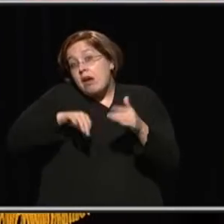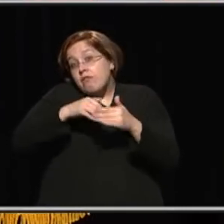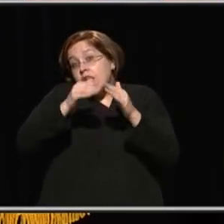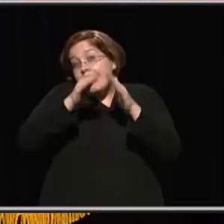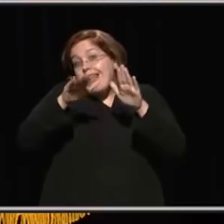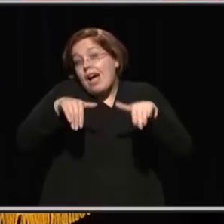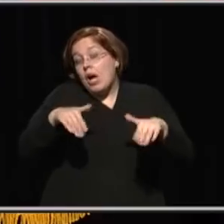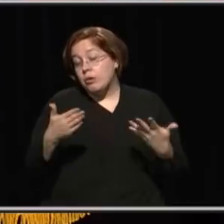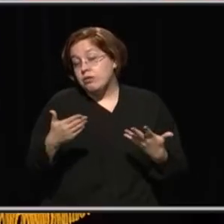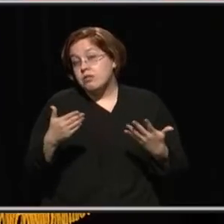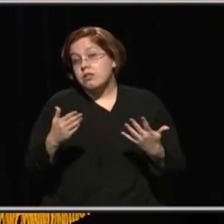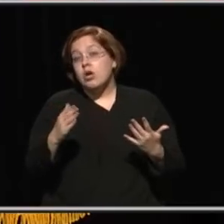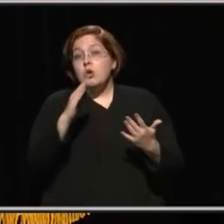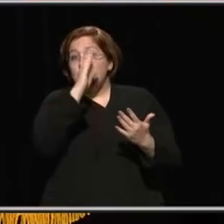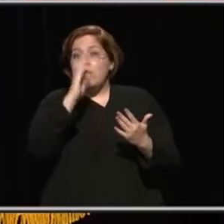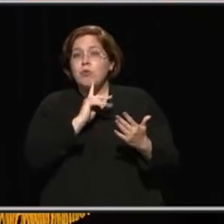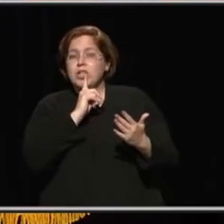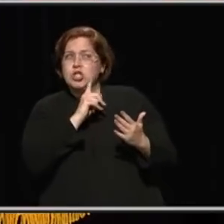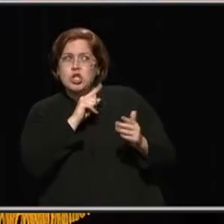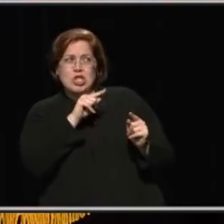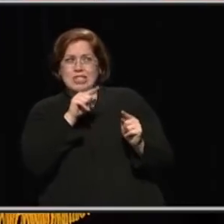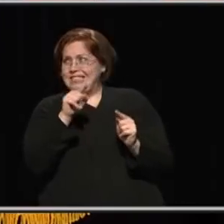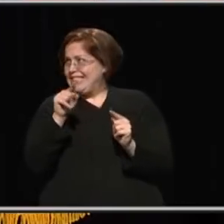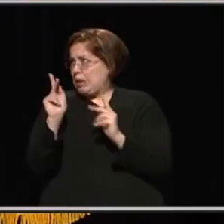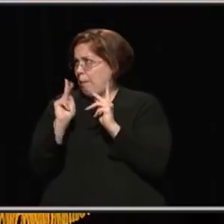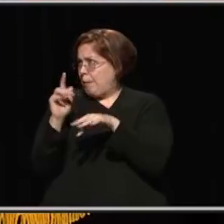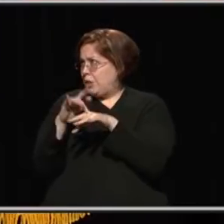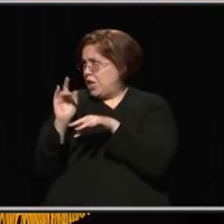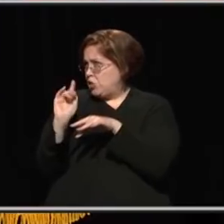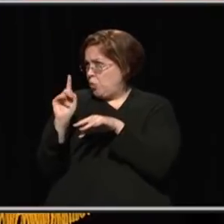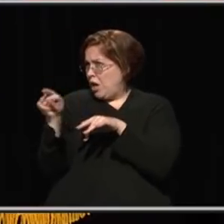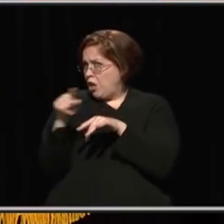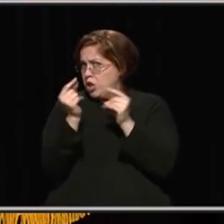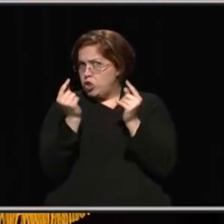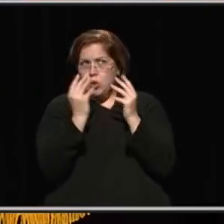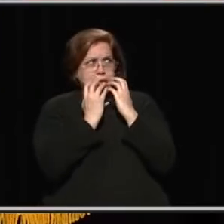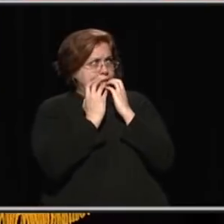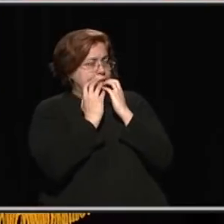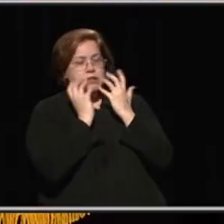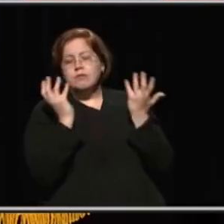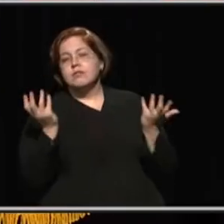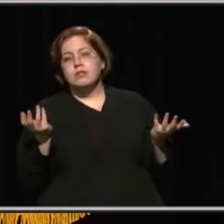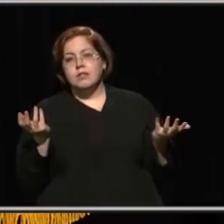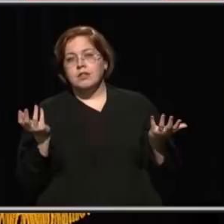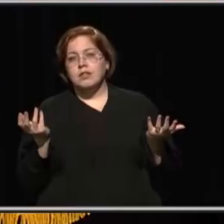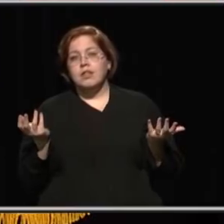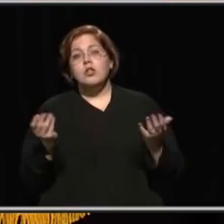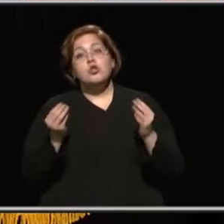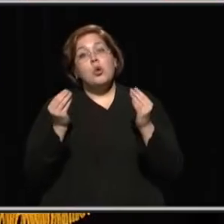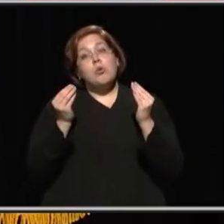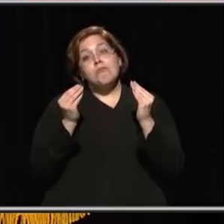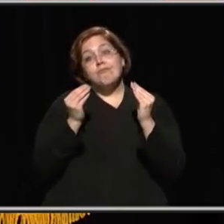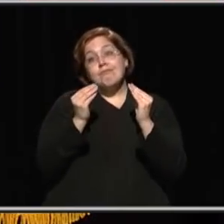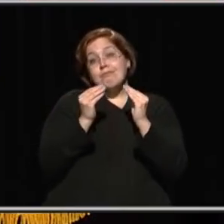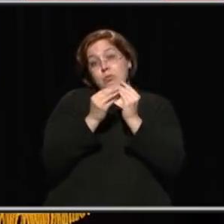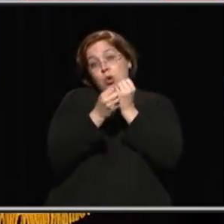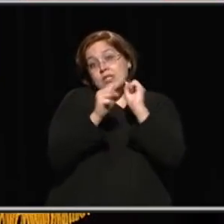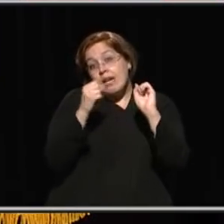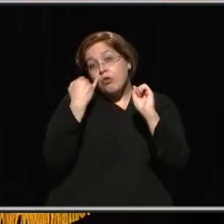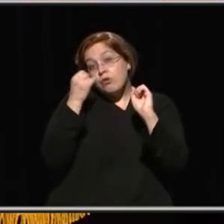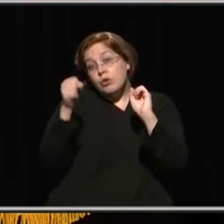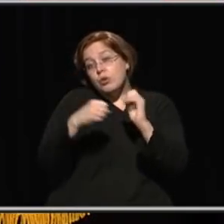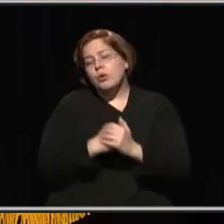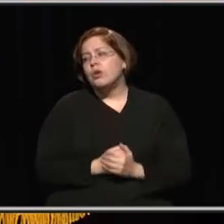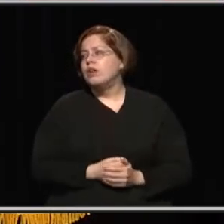because you're never really sure where people are and what they're doing. So it would be the safer thing to do.